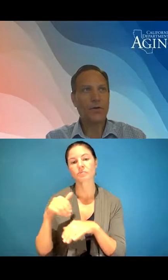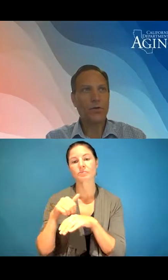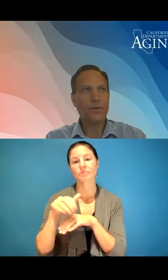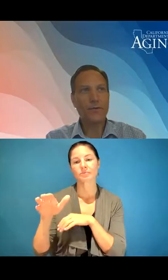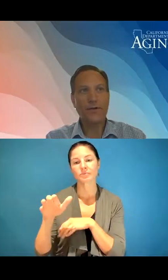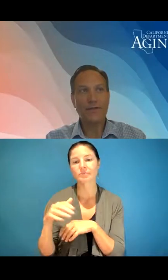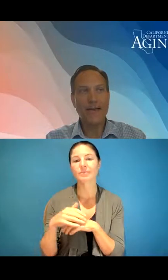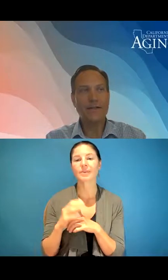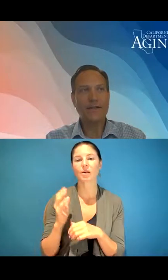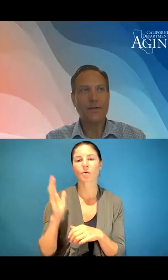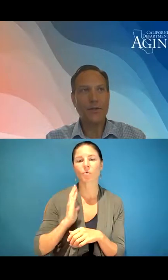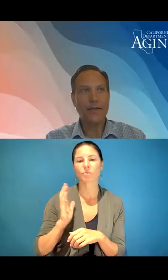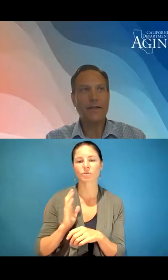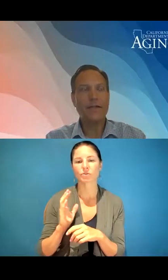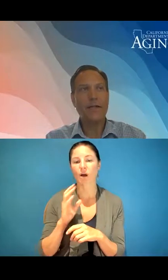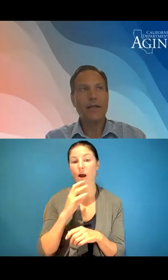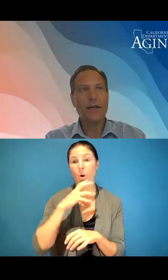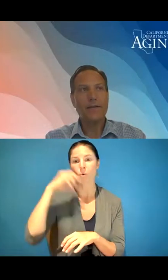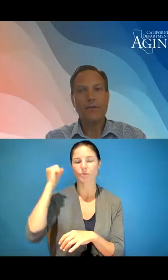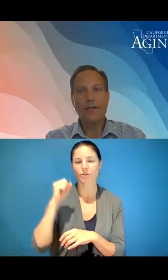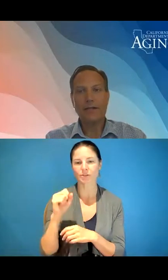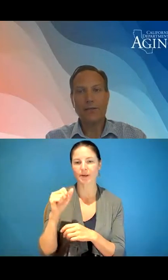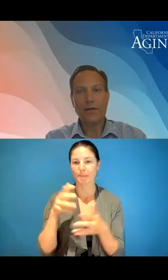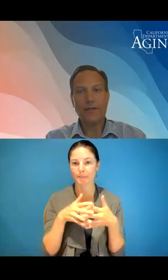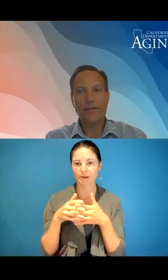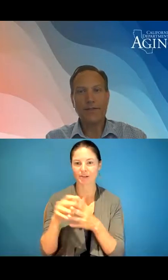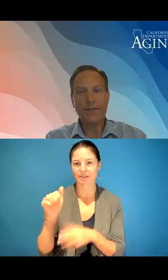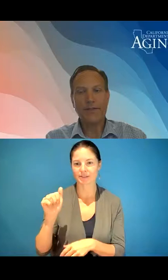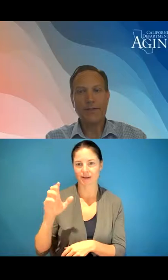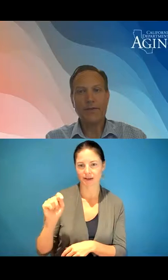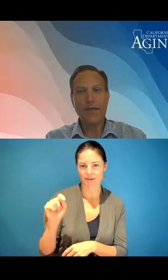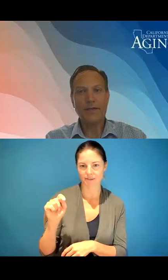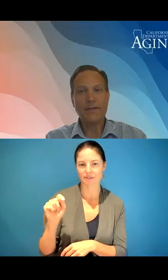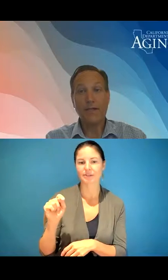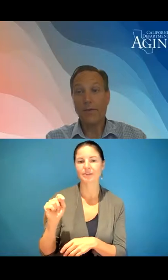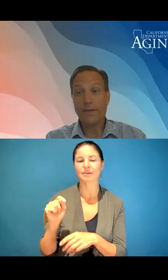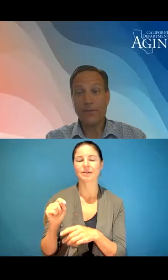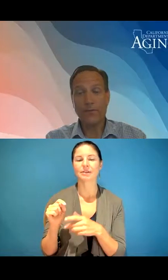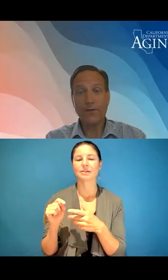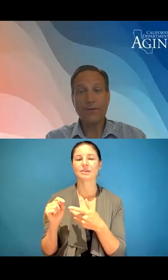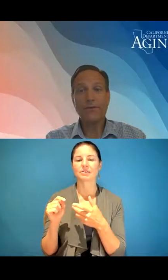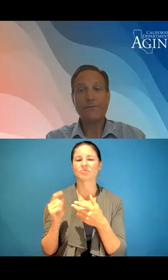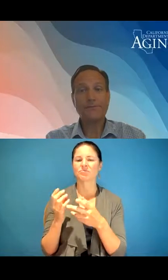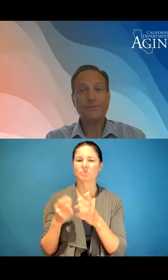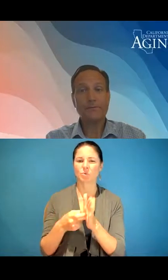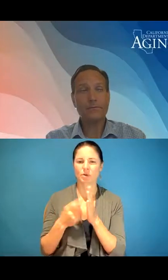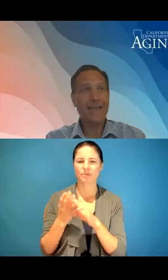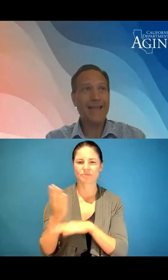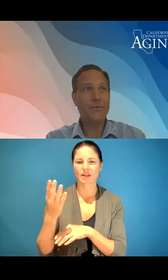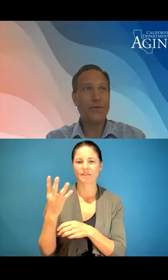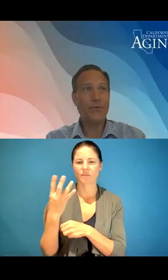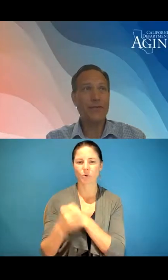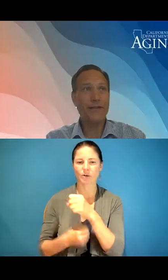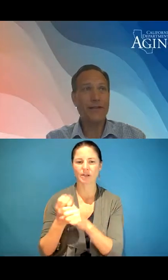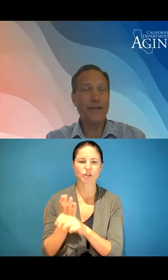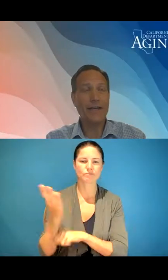draft of our Older Americans Act state plan. This plan is required to be submitted to ACL once every 4 years.